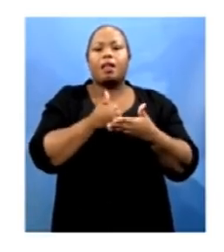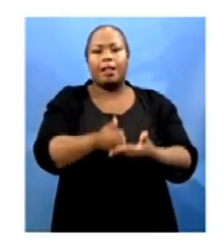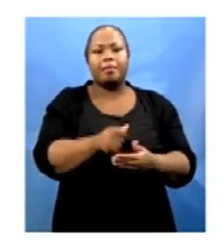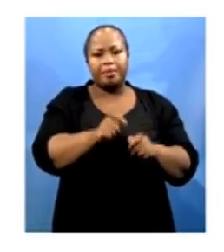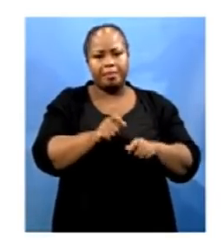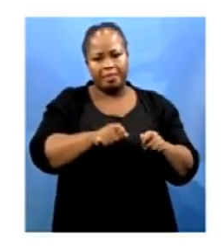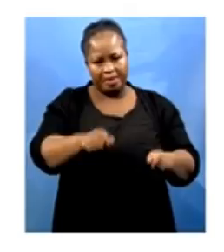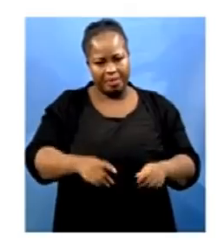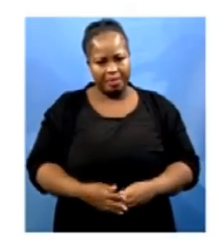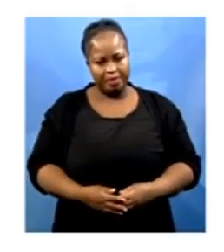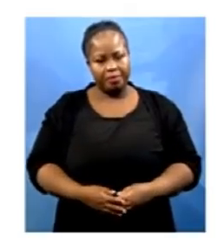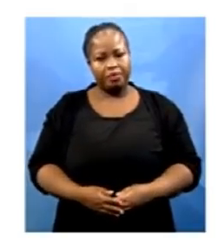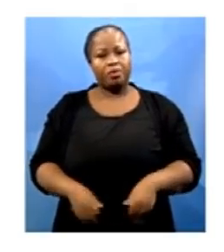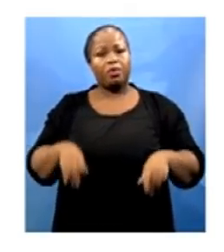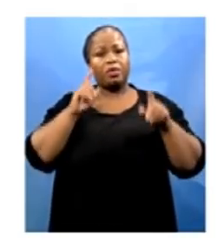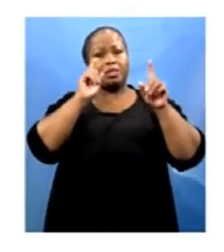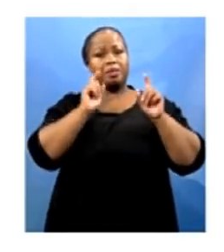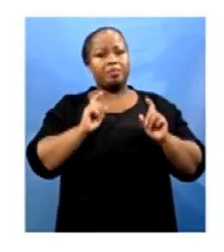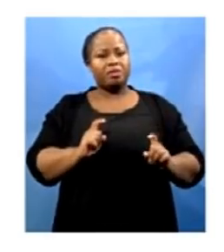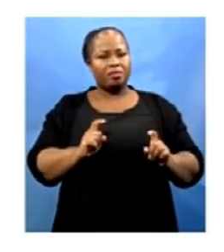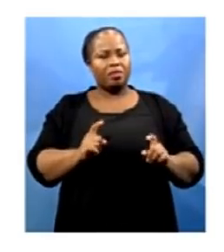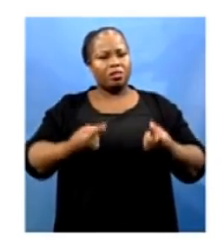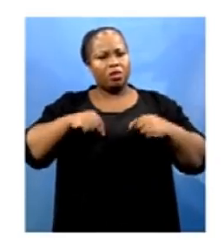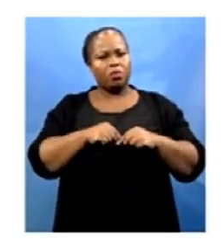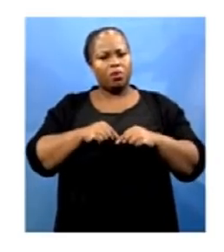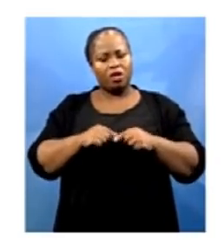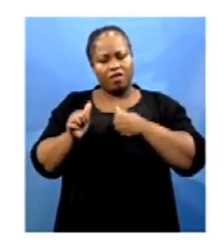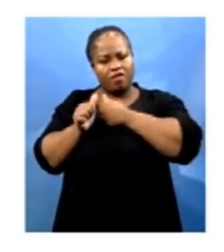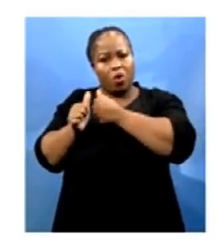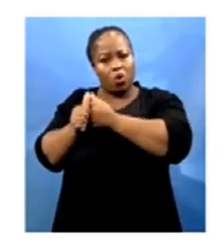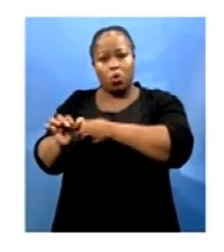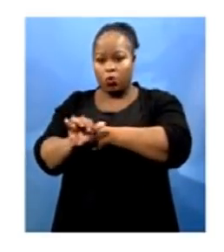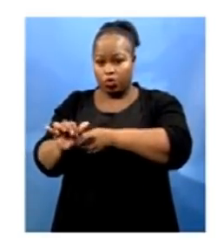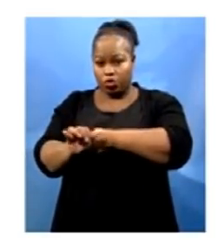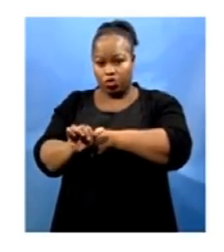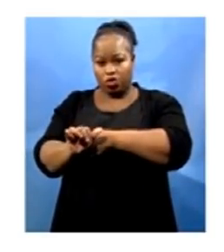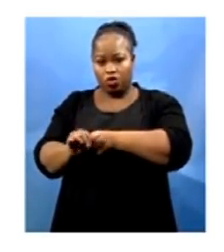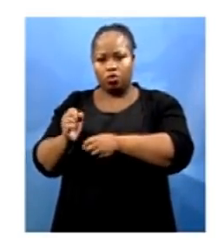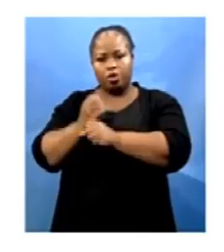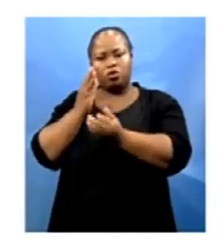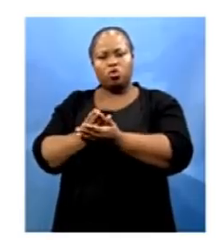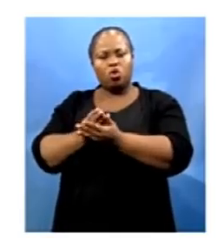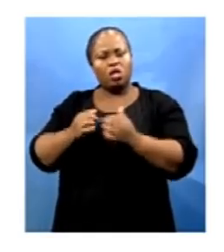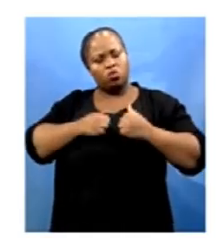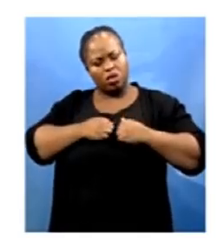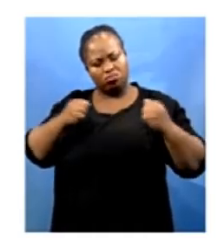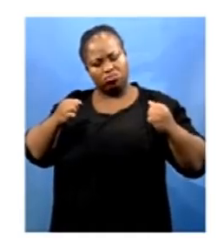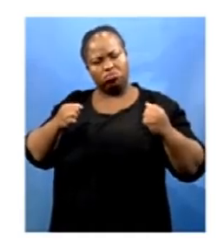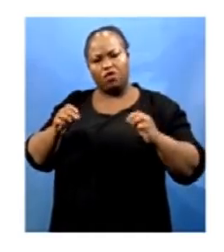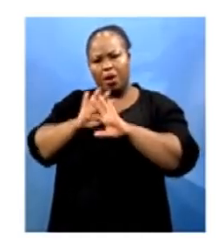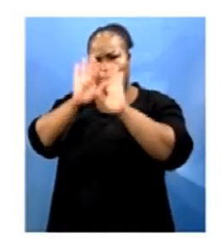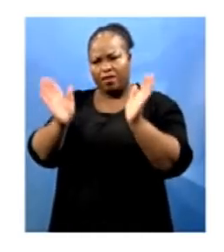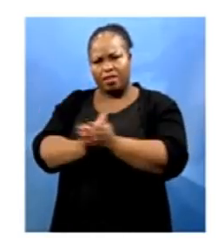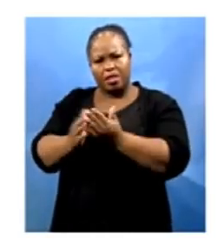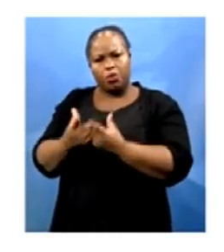we live by as a fund is to ensure that there is transparency on all of our activities. And so